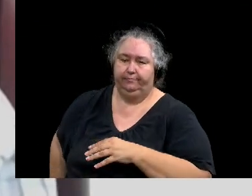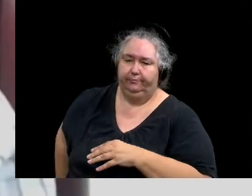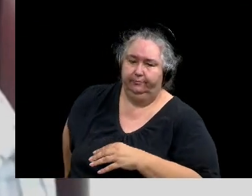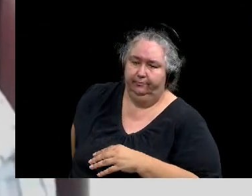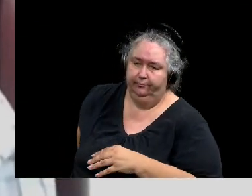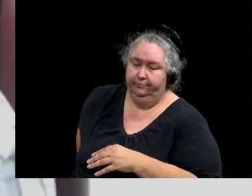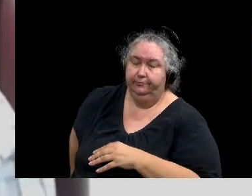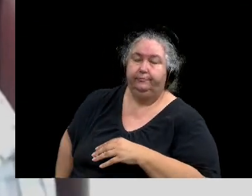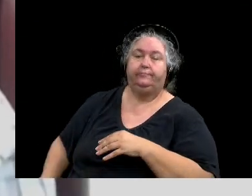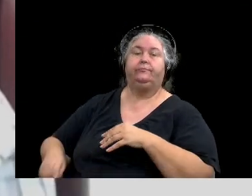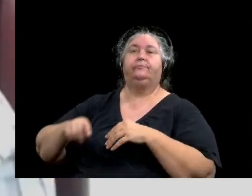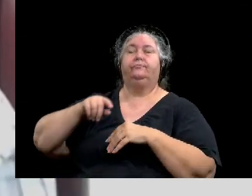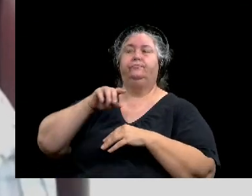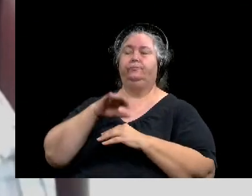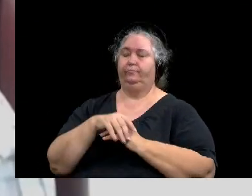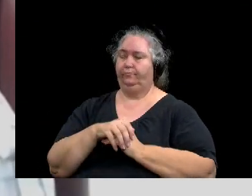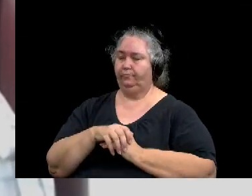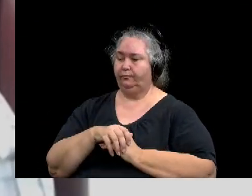We do